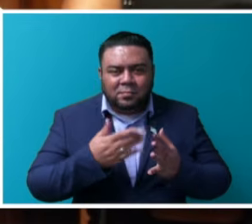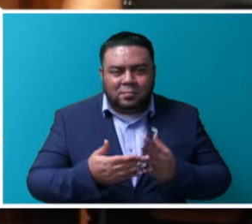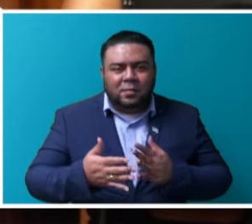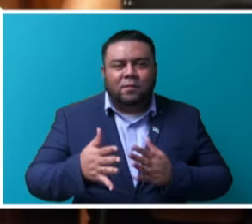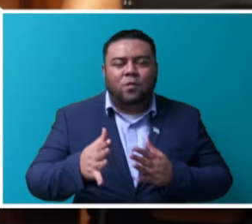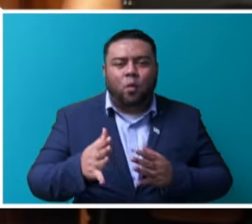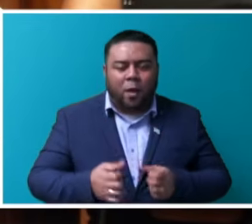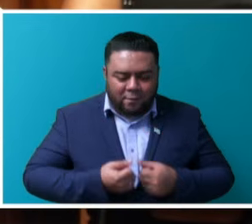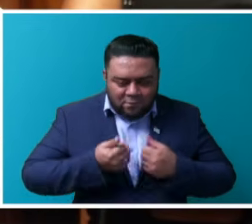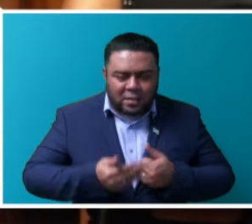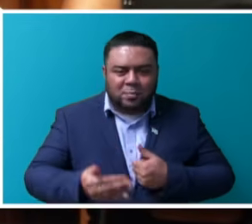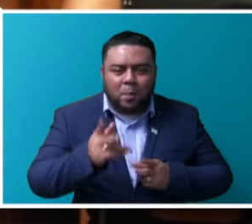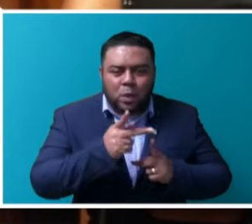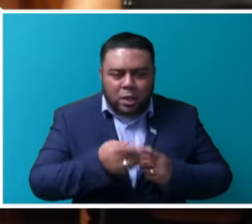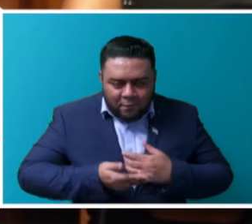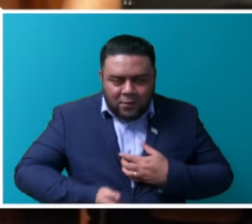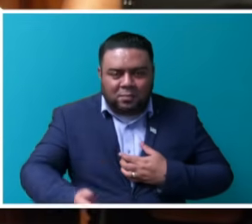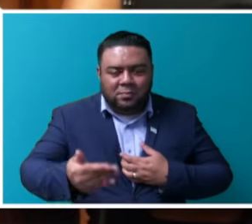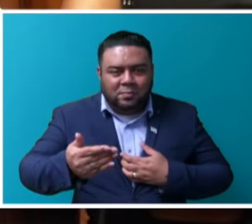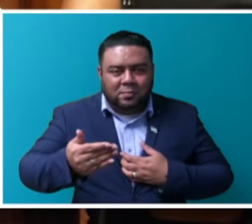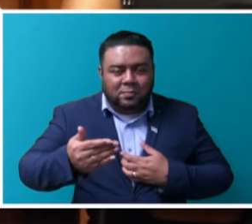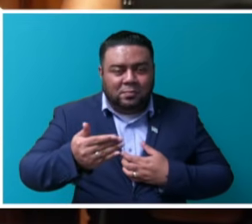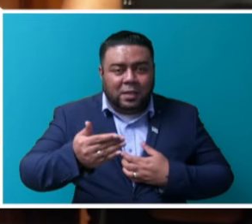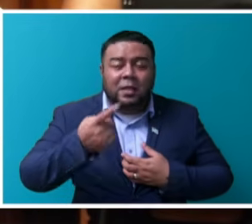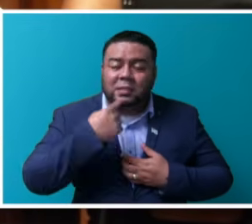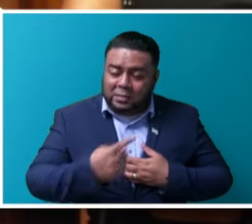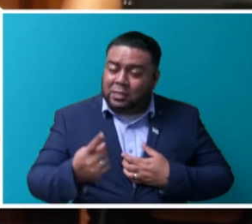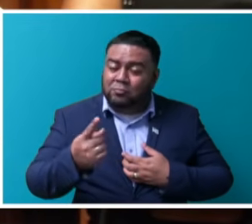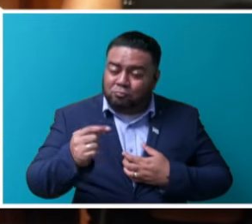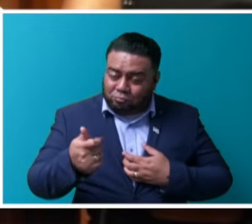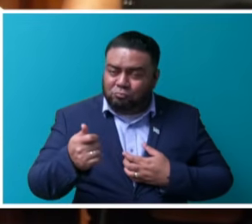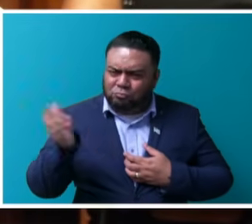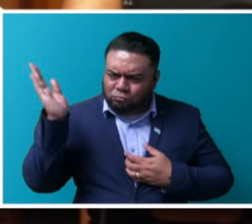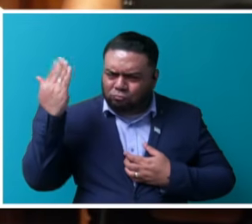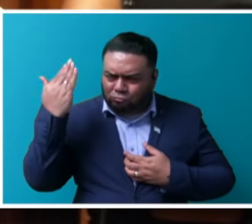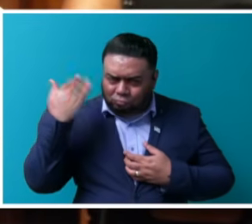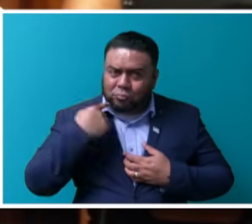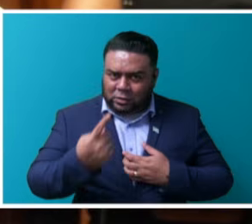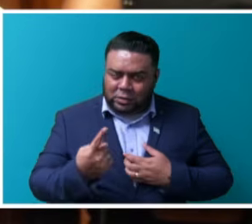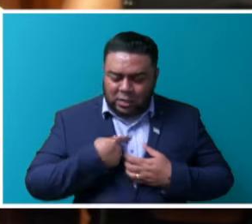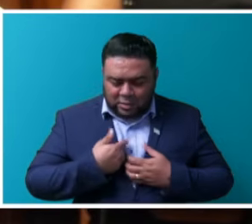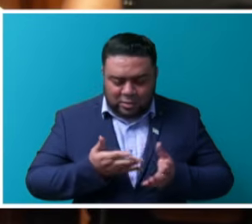advancement. Mr. Speaker, as I said earlier, this is an expansionary budget,